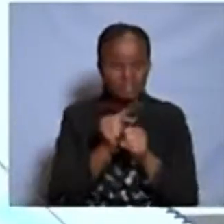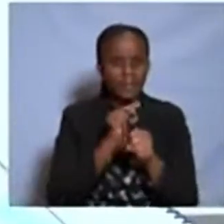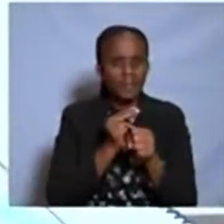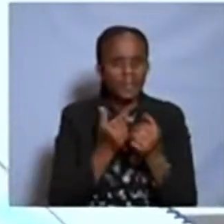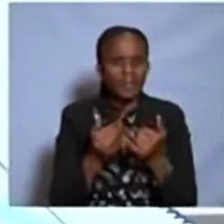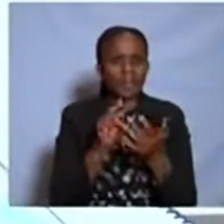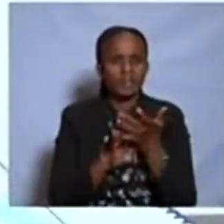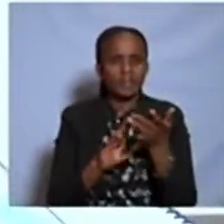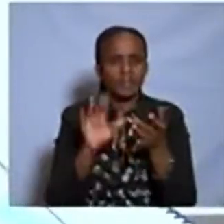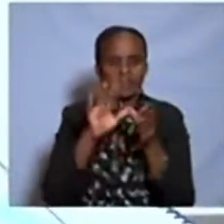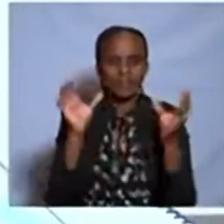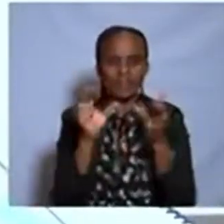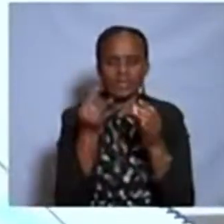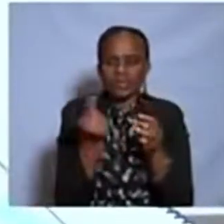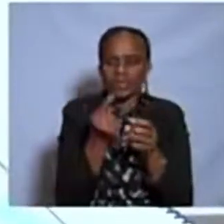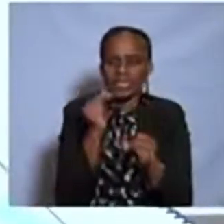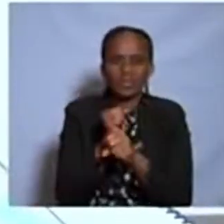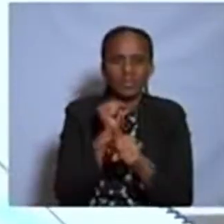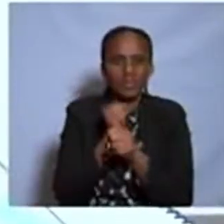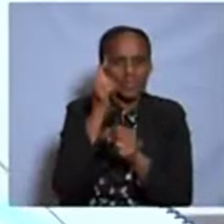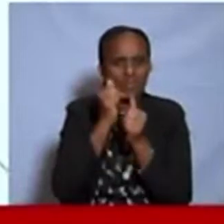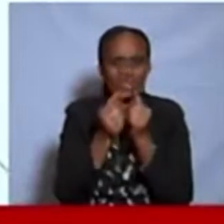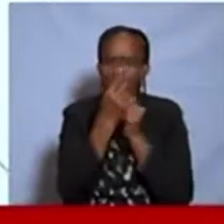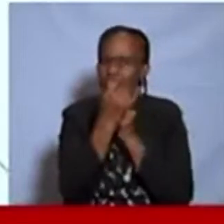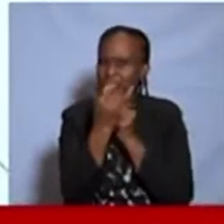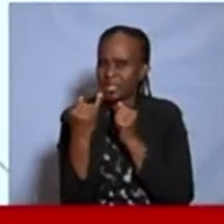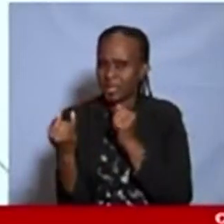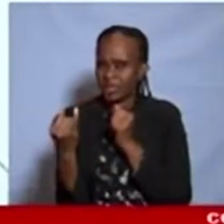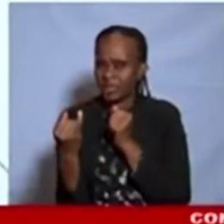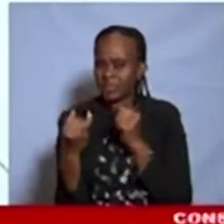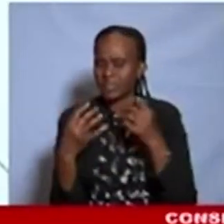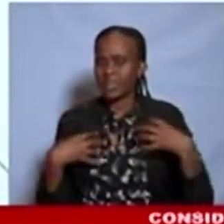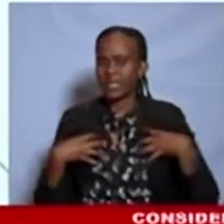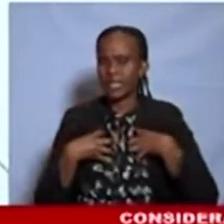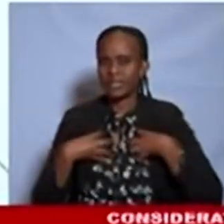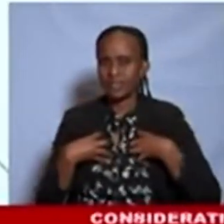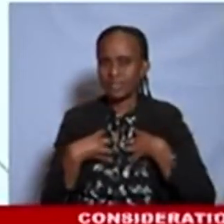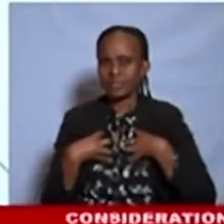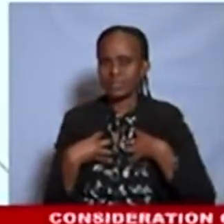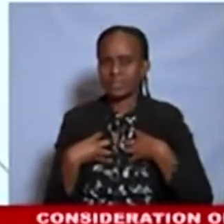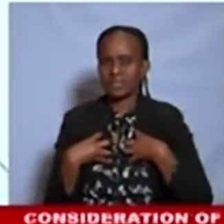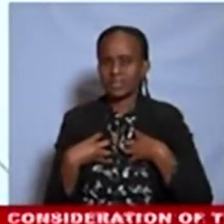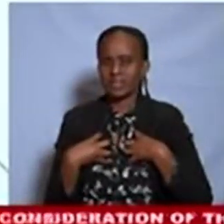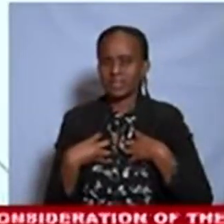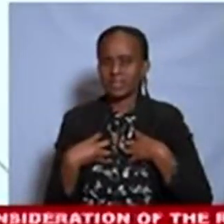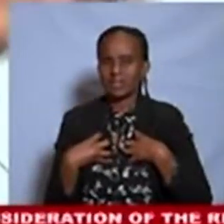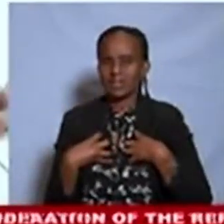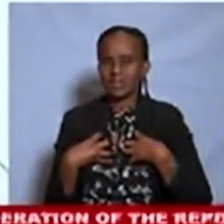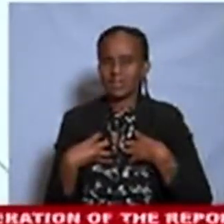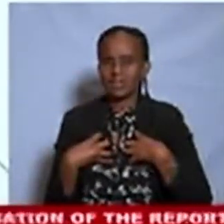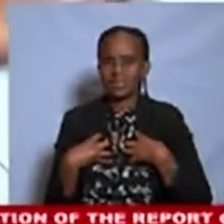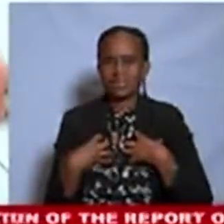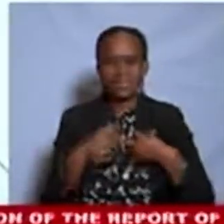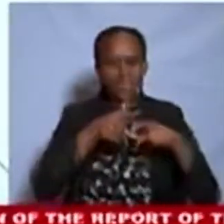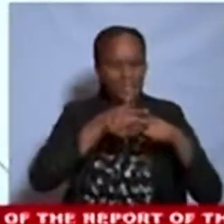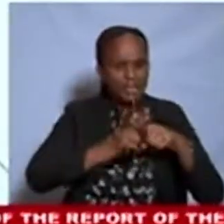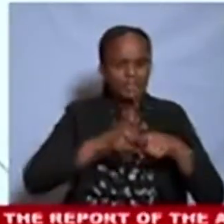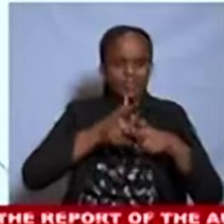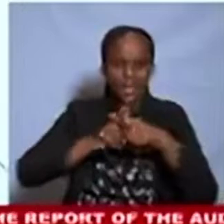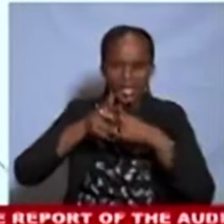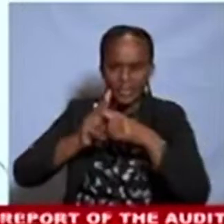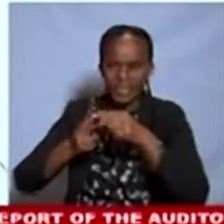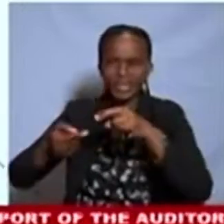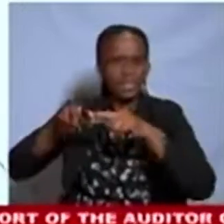that now your council simply exists because of one item, animals? There's no innovation to increase